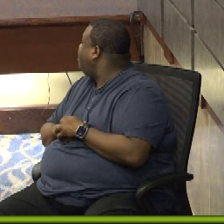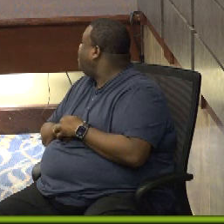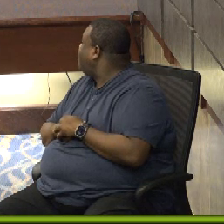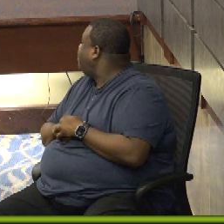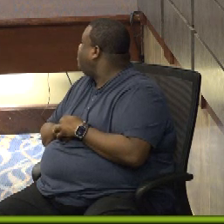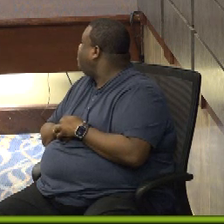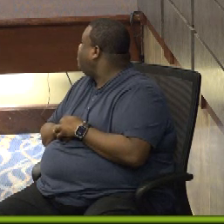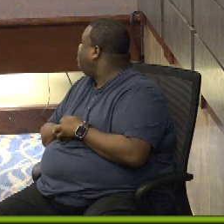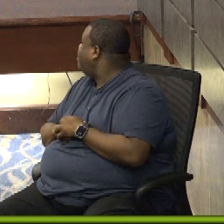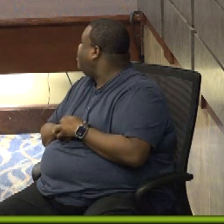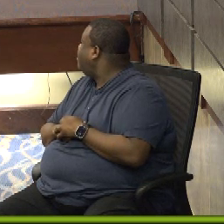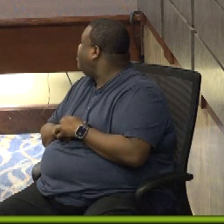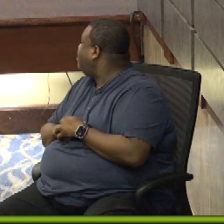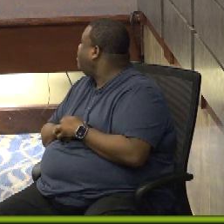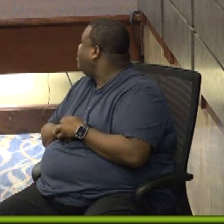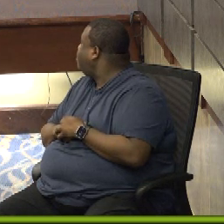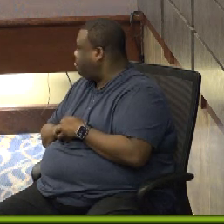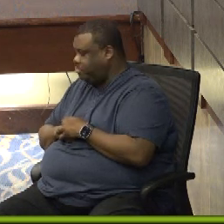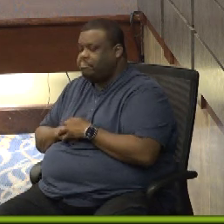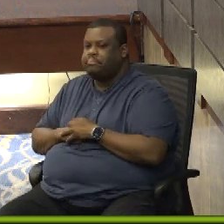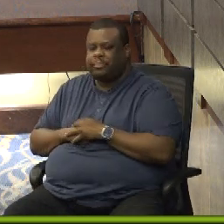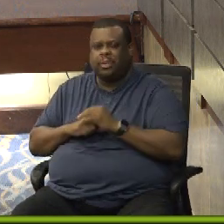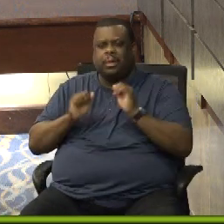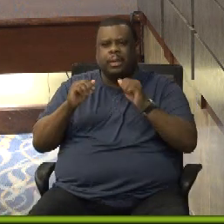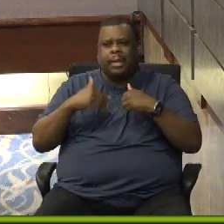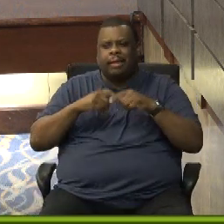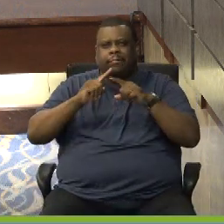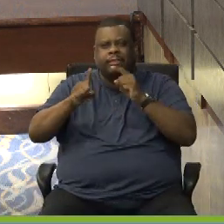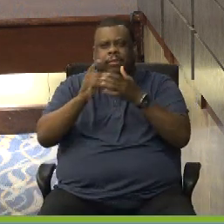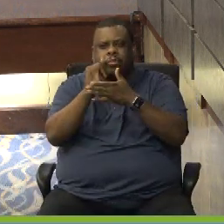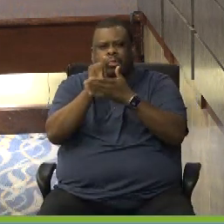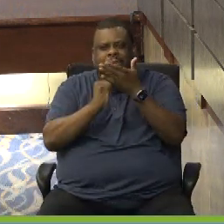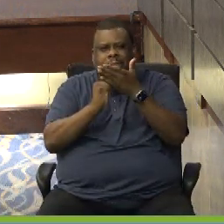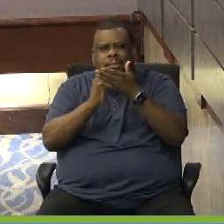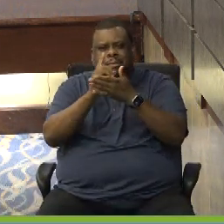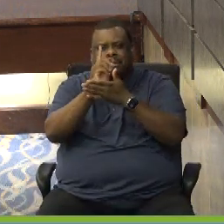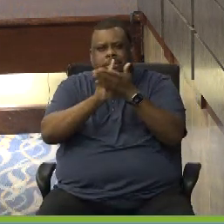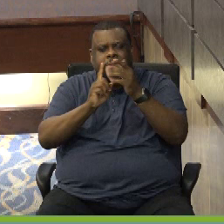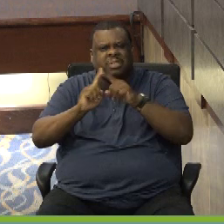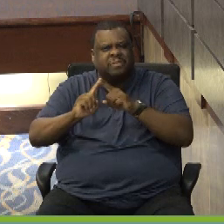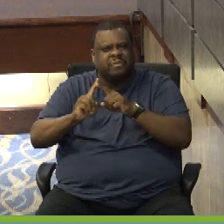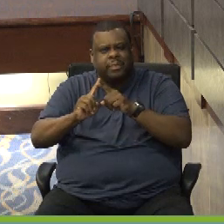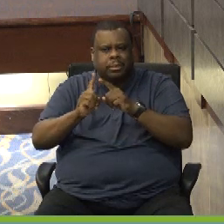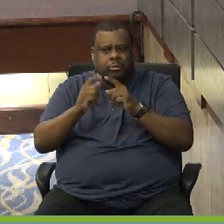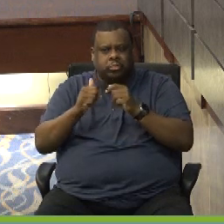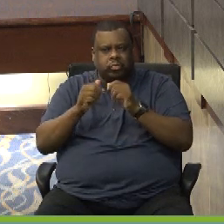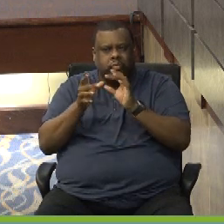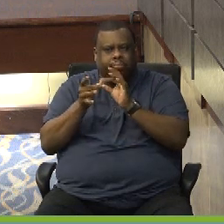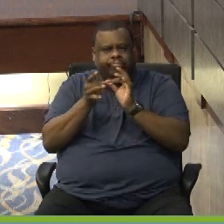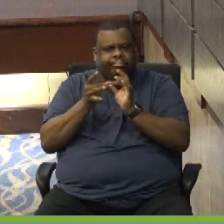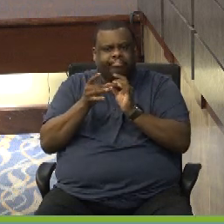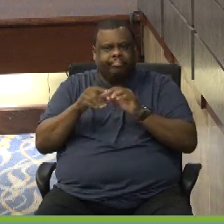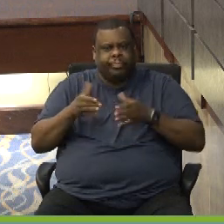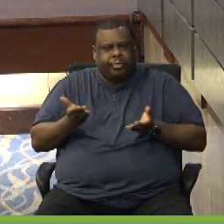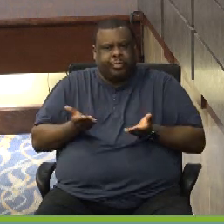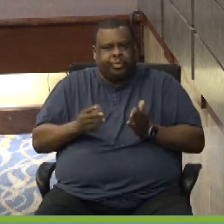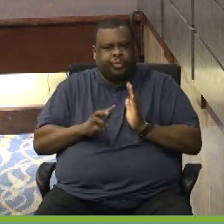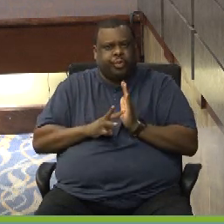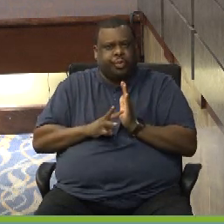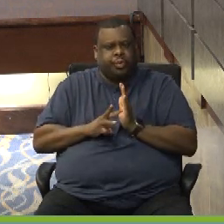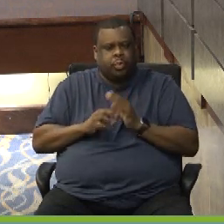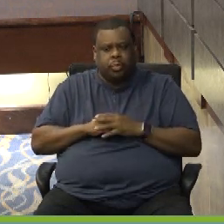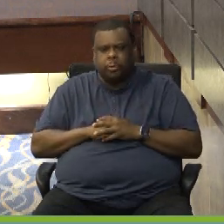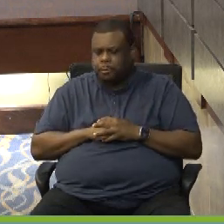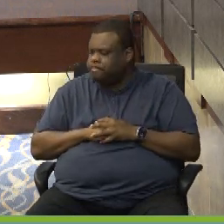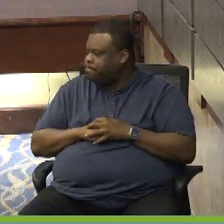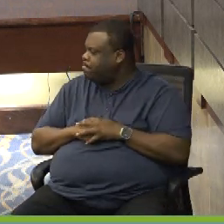And we can use our graphic elements with our tagline as well. And we love the idea of doing a campaign and taking this and running with